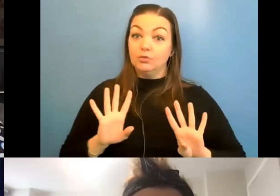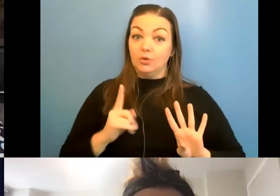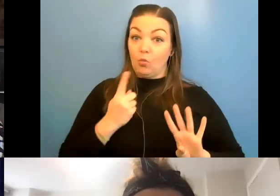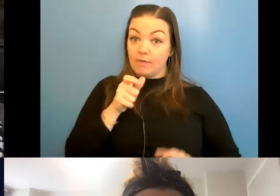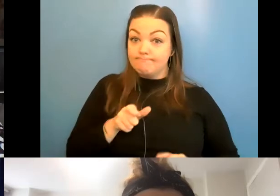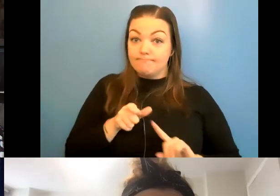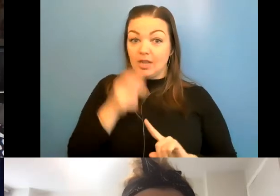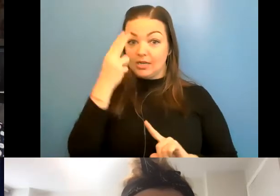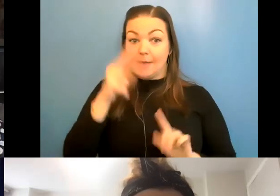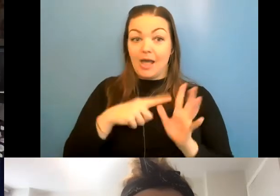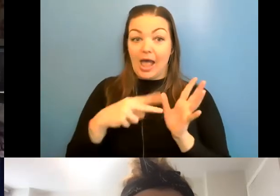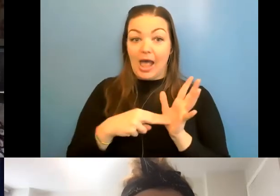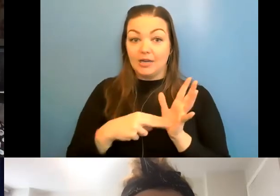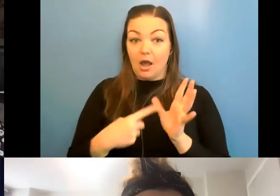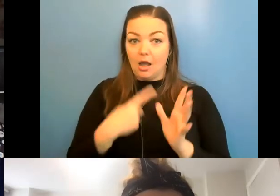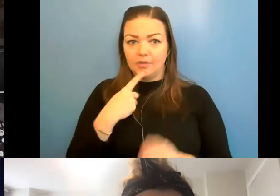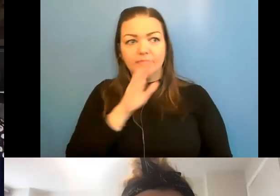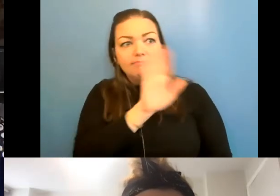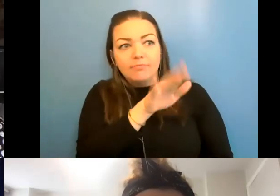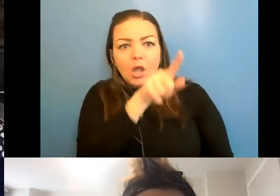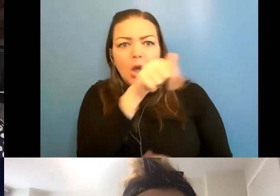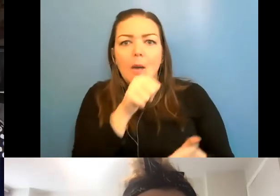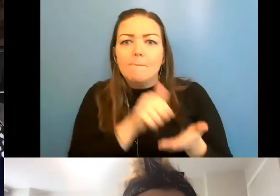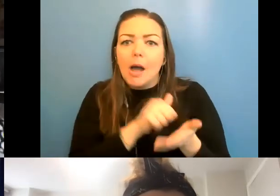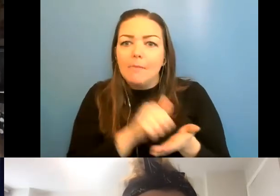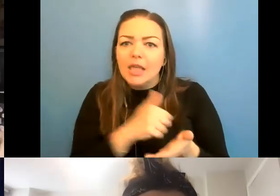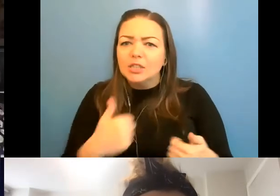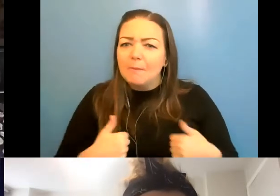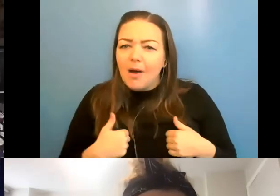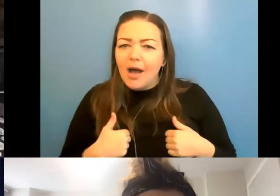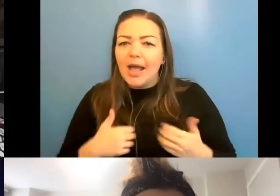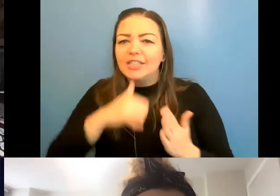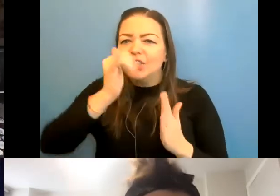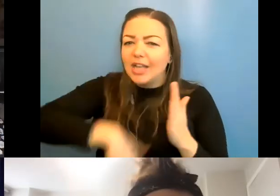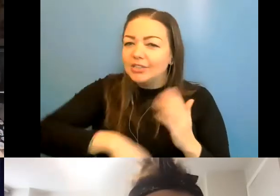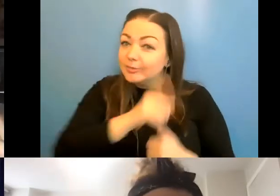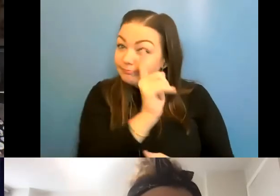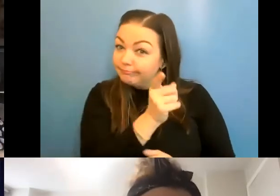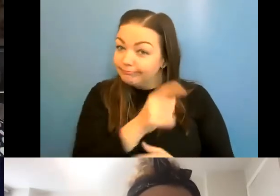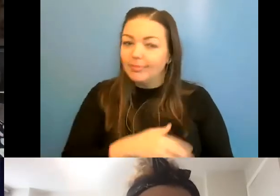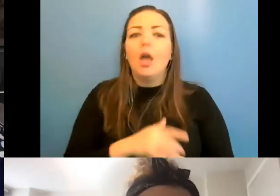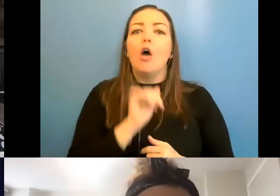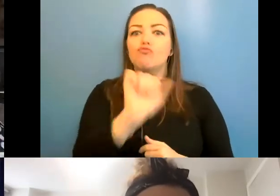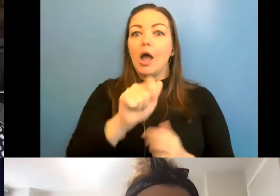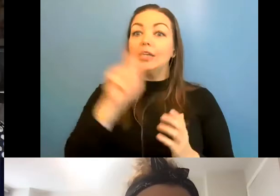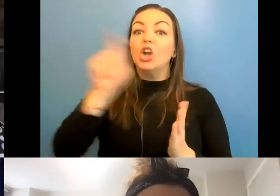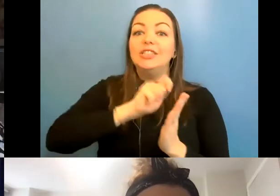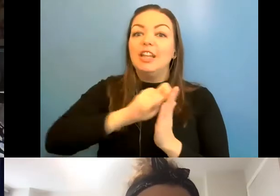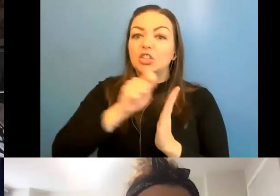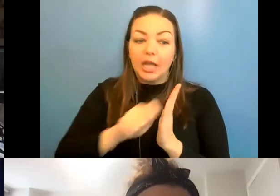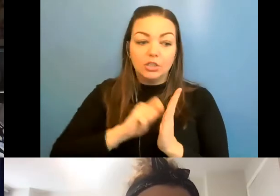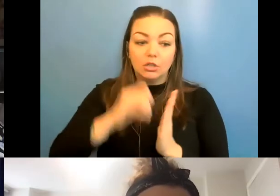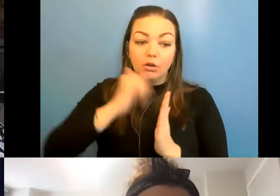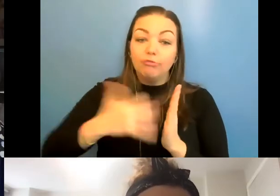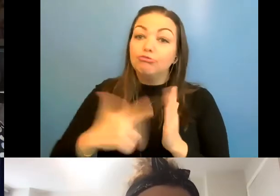put a note in the chat to me here going, you published my dissertation though. And that's true. Hannah, at the point we